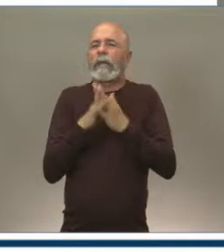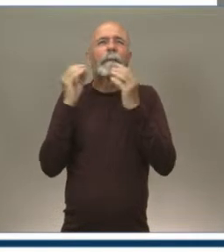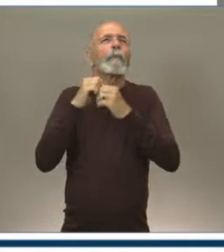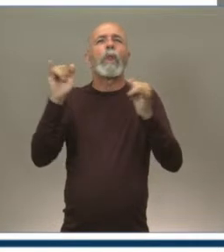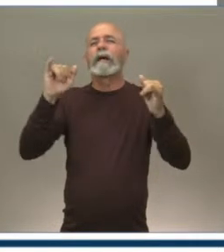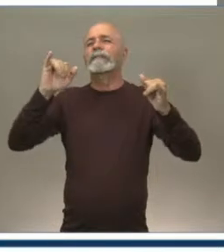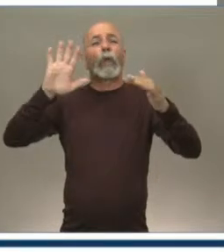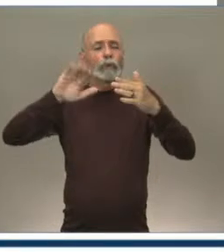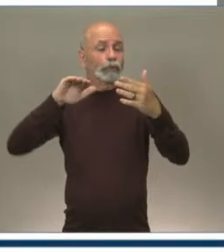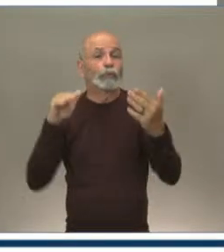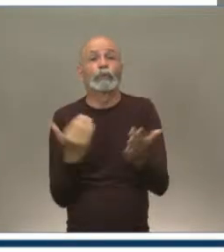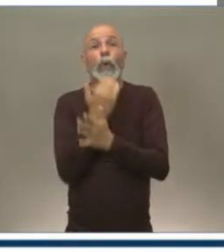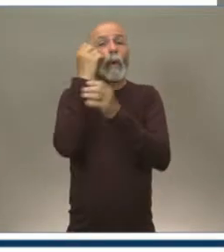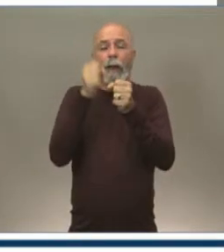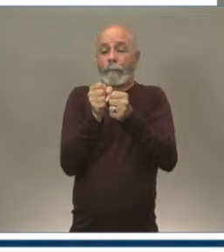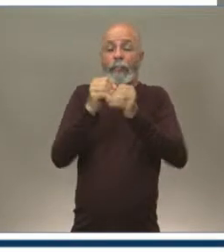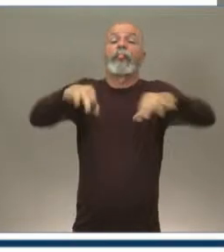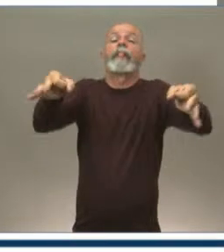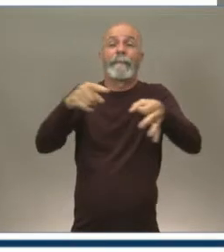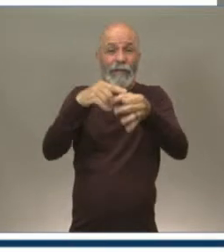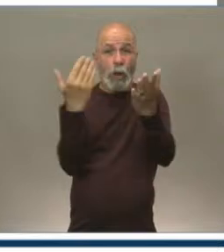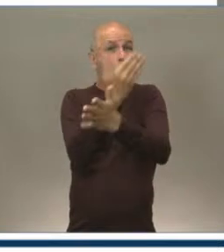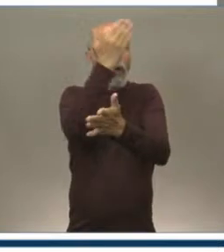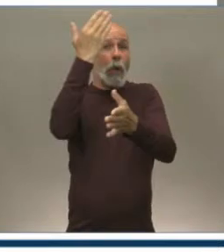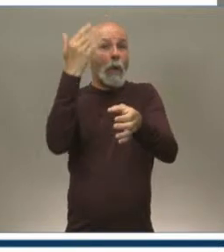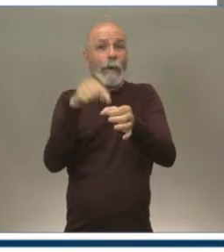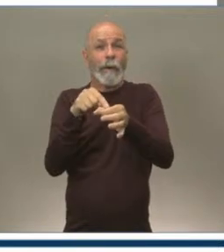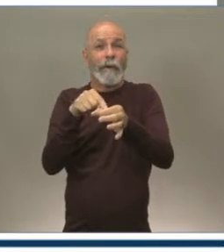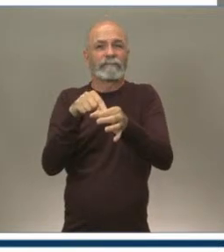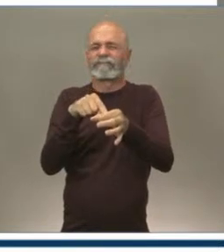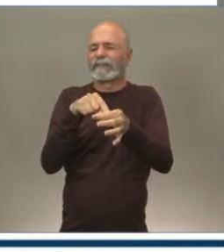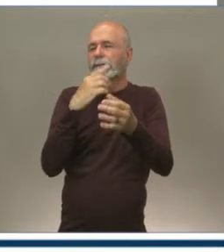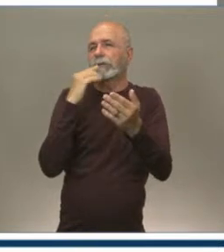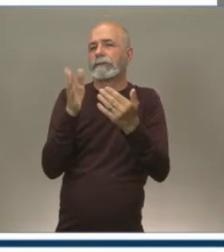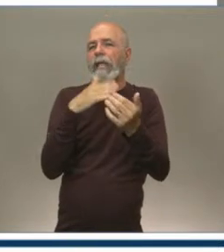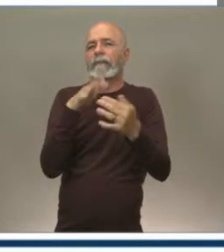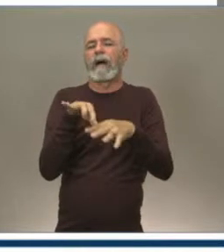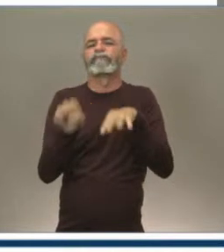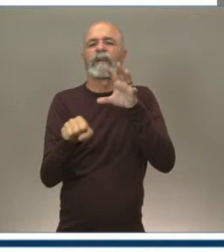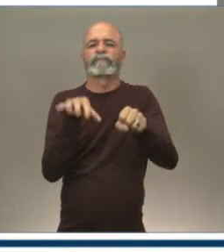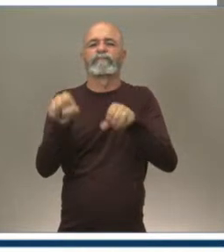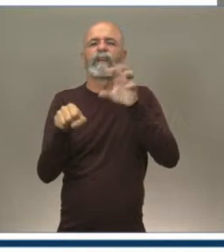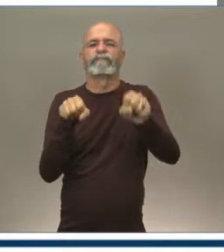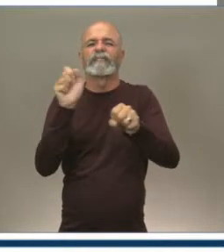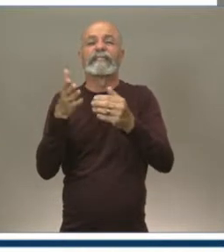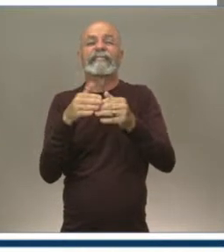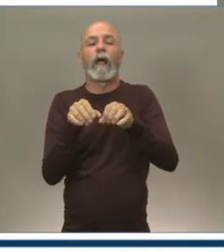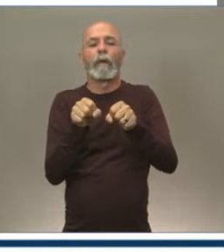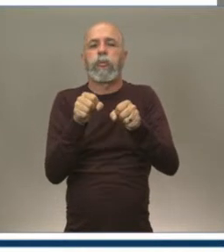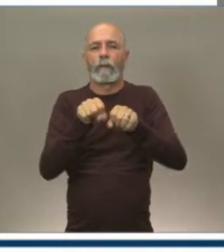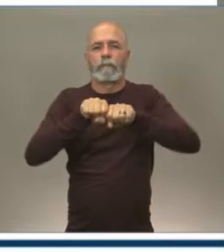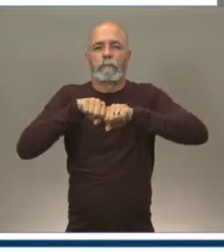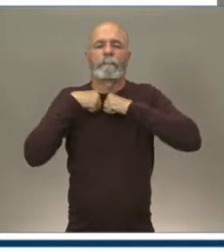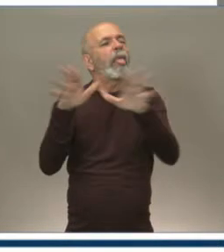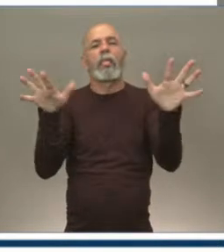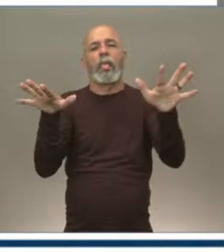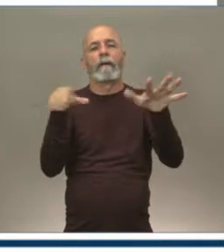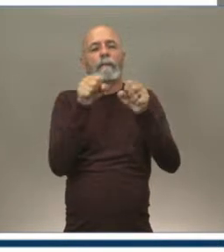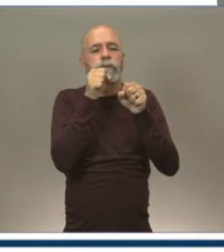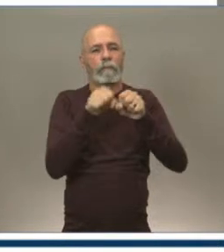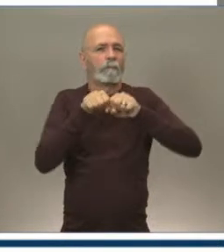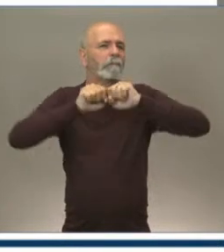wave. It is highly infectious. Minimal exposure allows for transmission, and